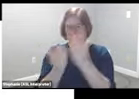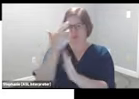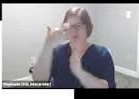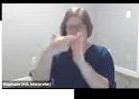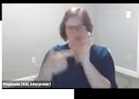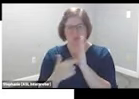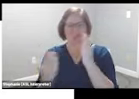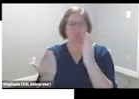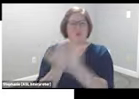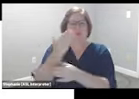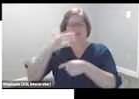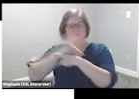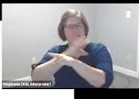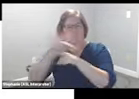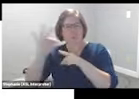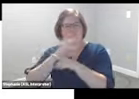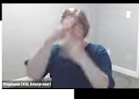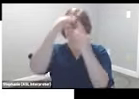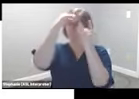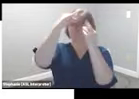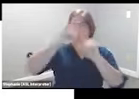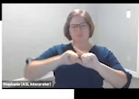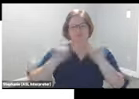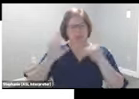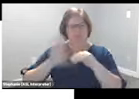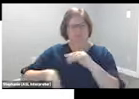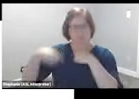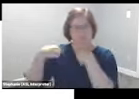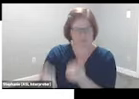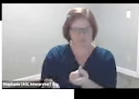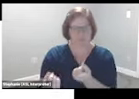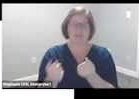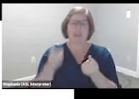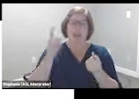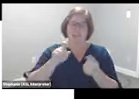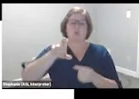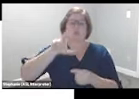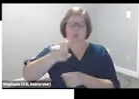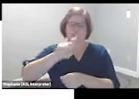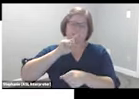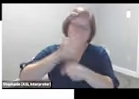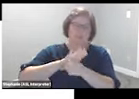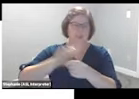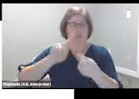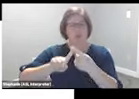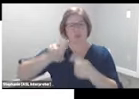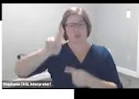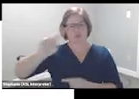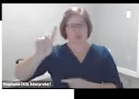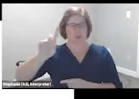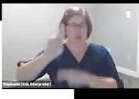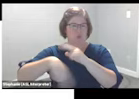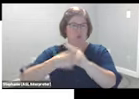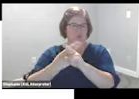rededicate ourselves to the universal design principles that I identified earlier: physical universal design, universal design for learning and universal design for